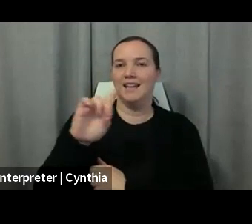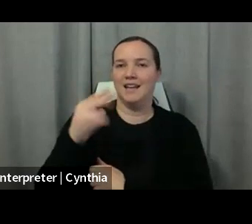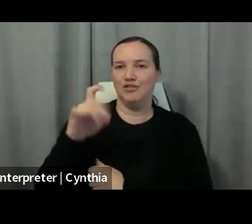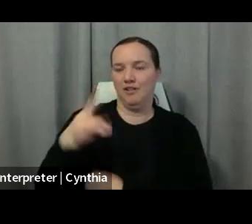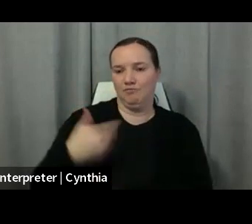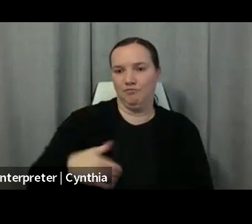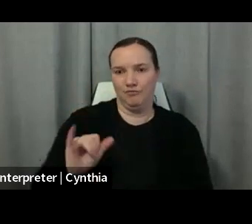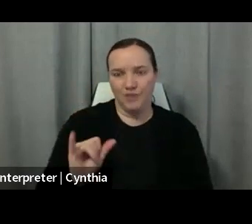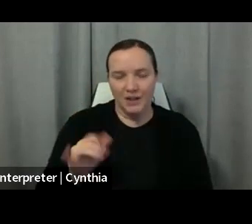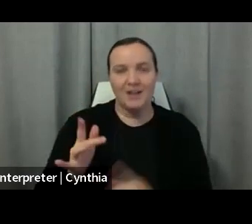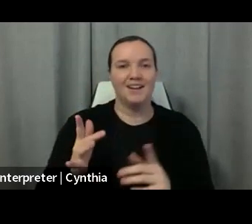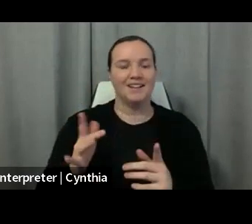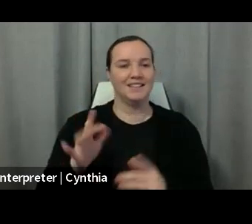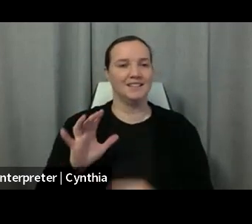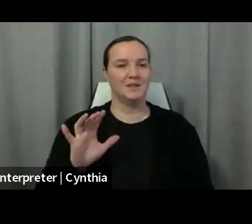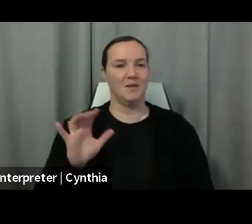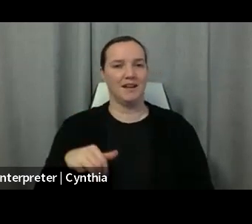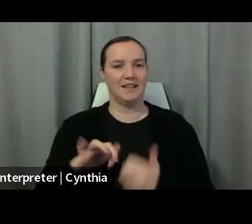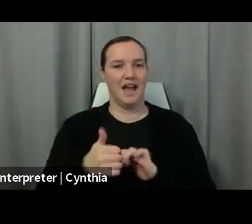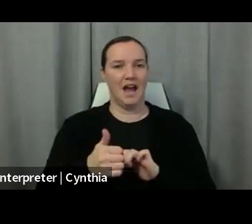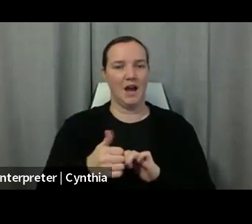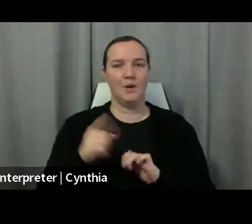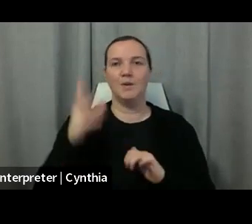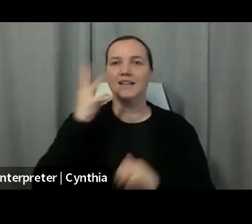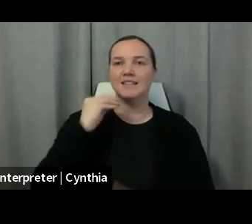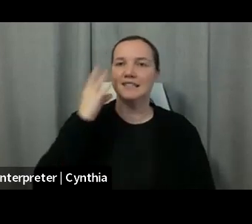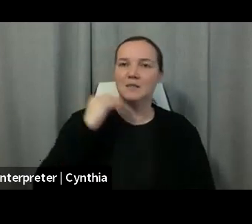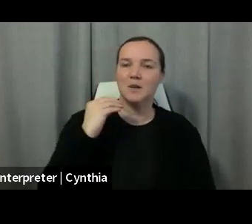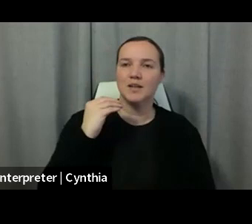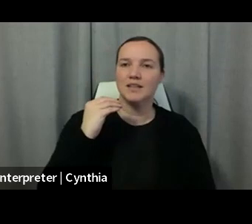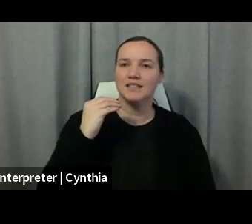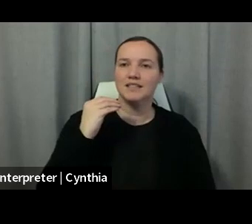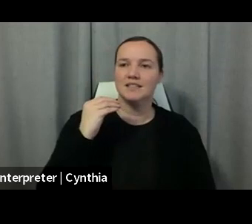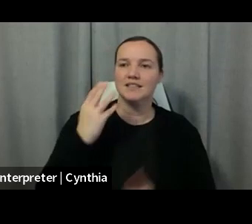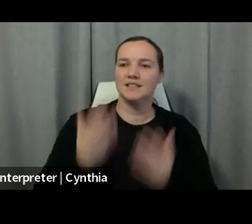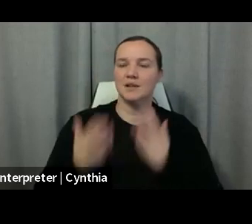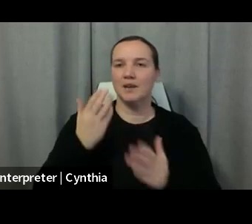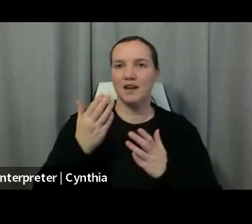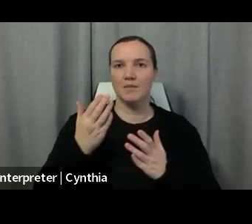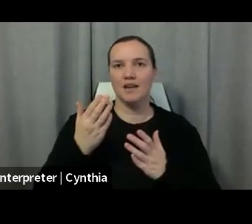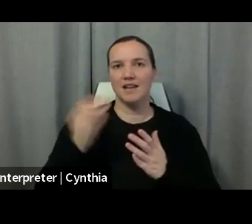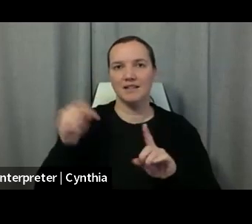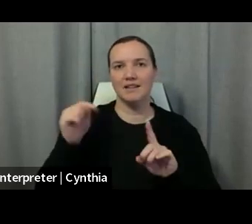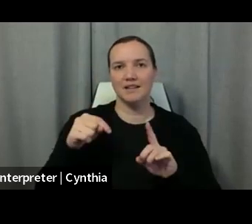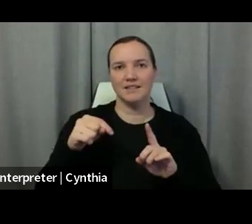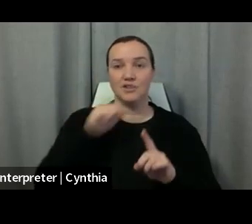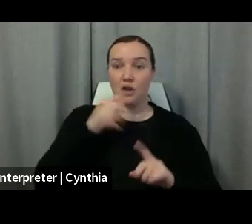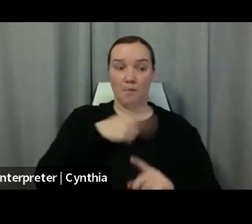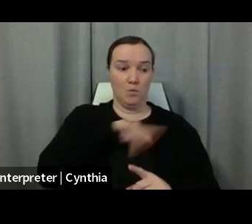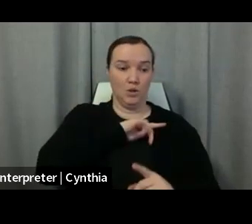And it's just the way that you experience what may be intended as